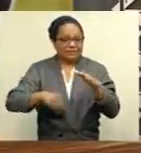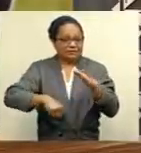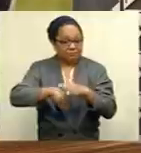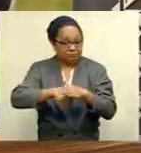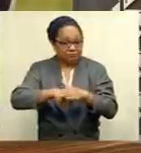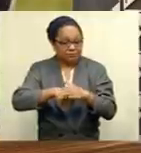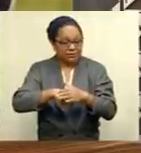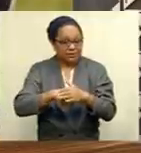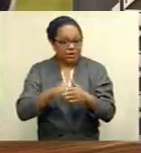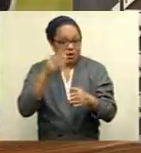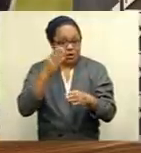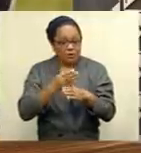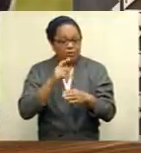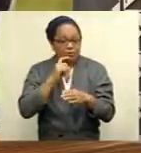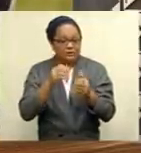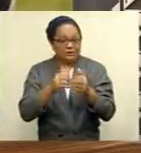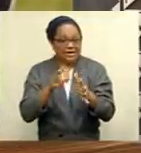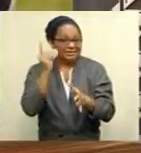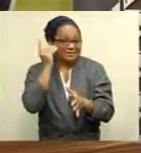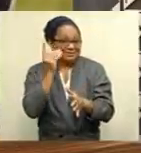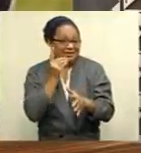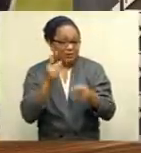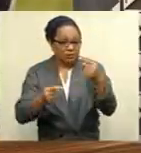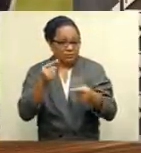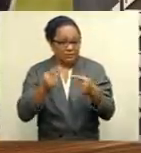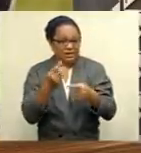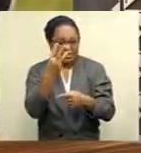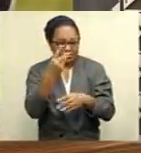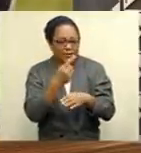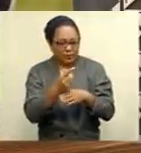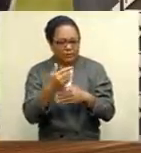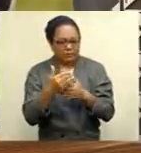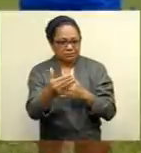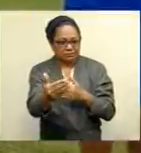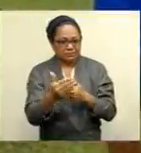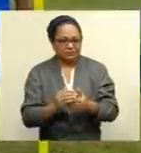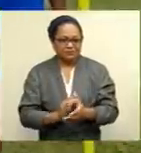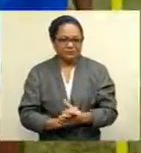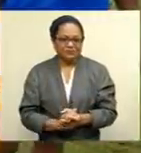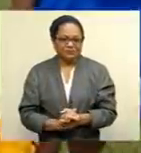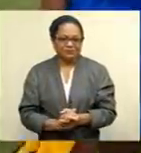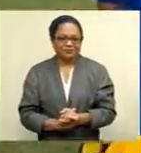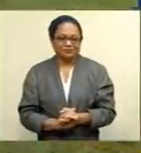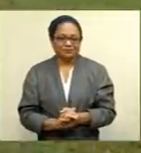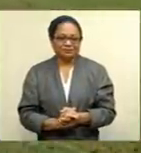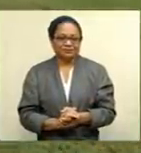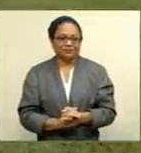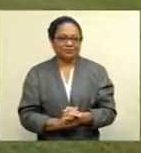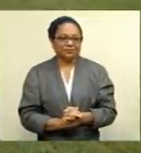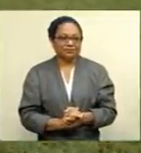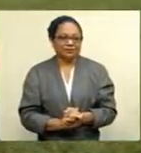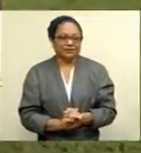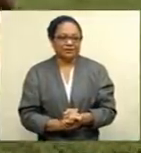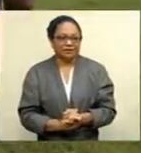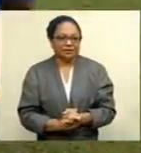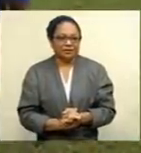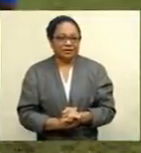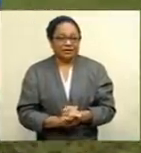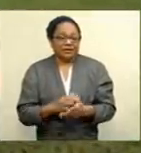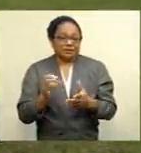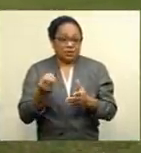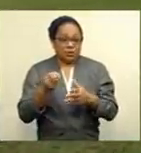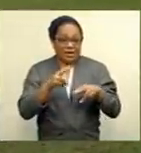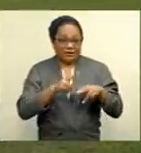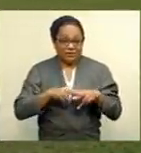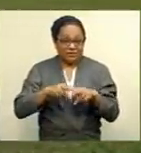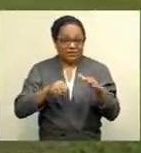its Digicel Premier League in less than 3 weeks. Akuladama has more. There are exciting days ahead for Fiji football,